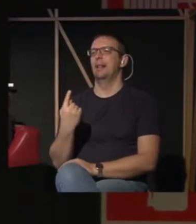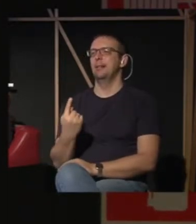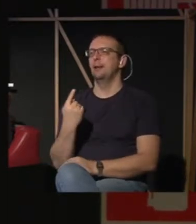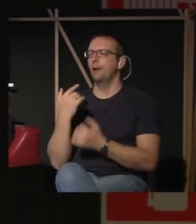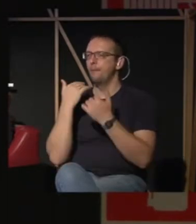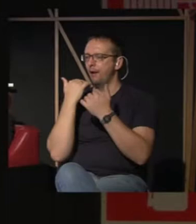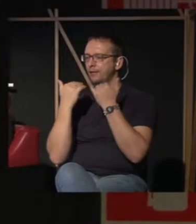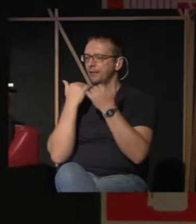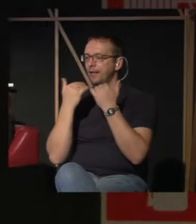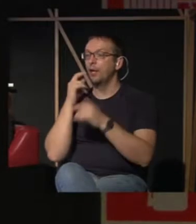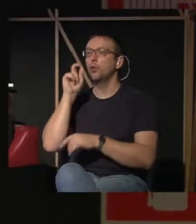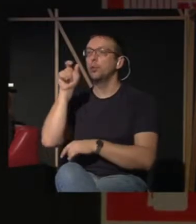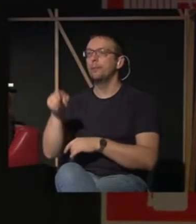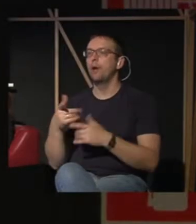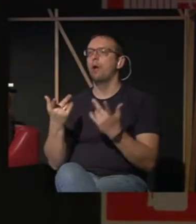So